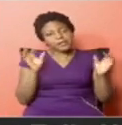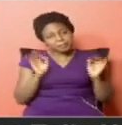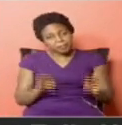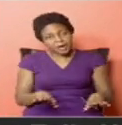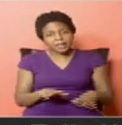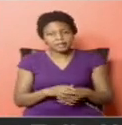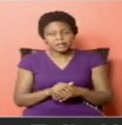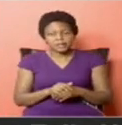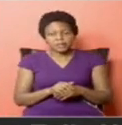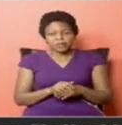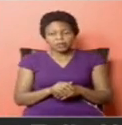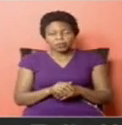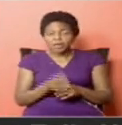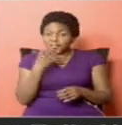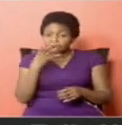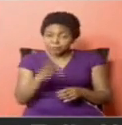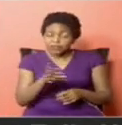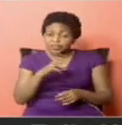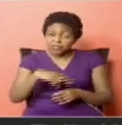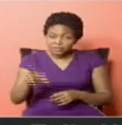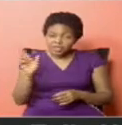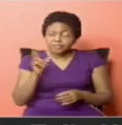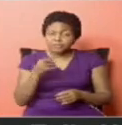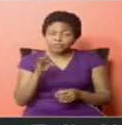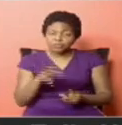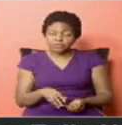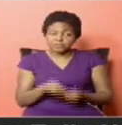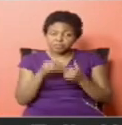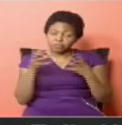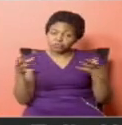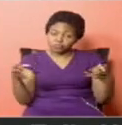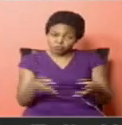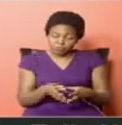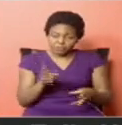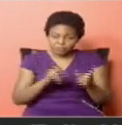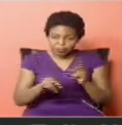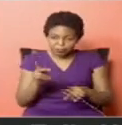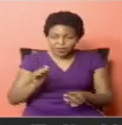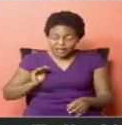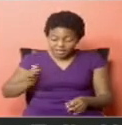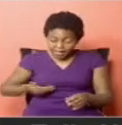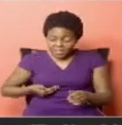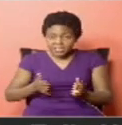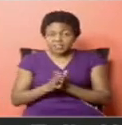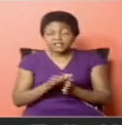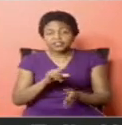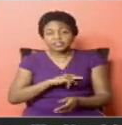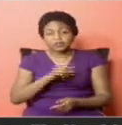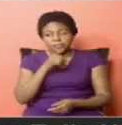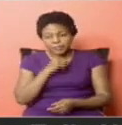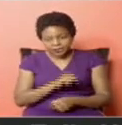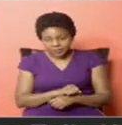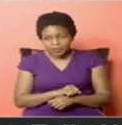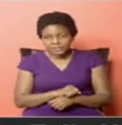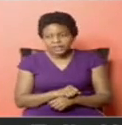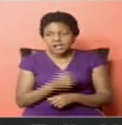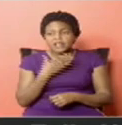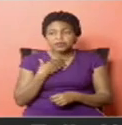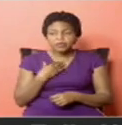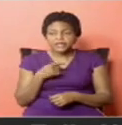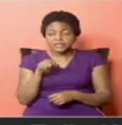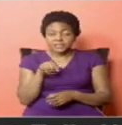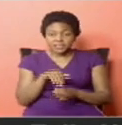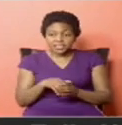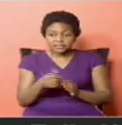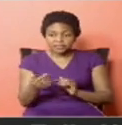have abused the rights of a very special population. Ladies and gentlemen, I would like us in this